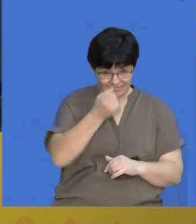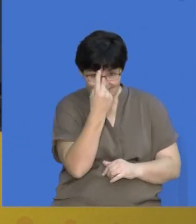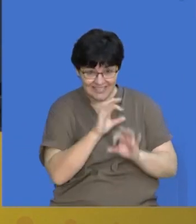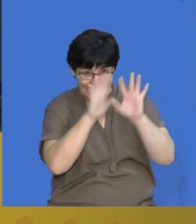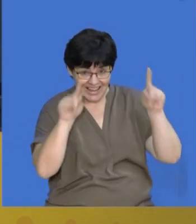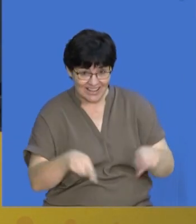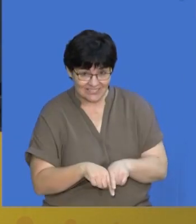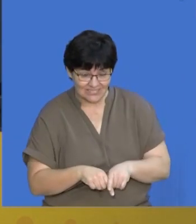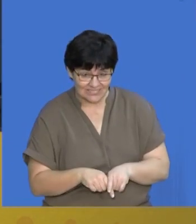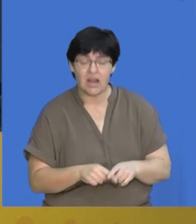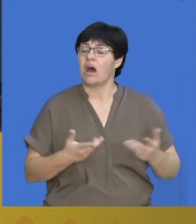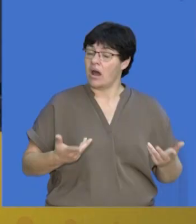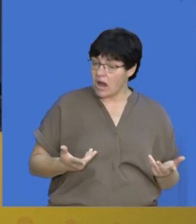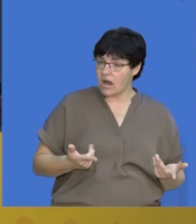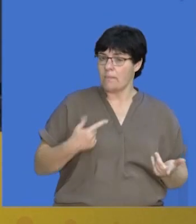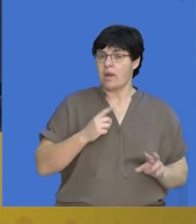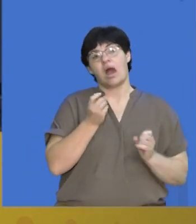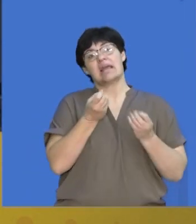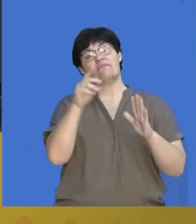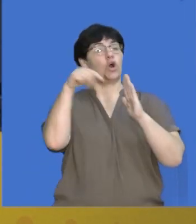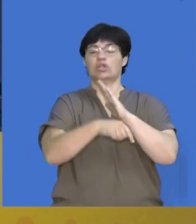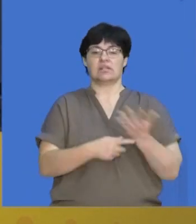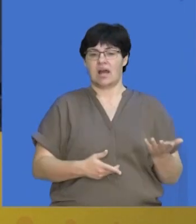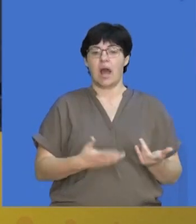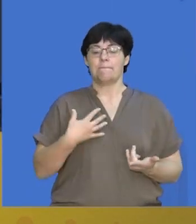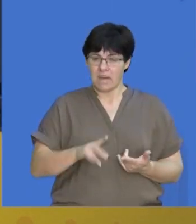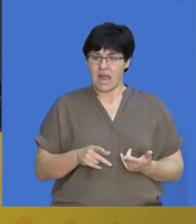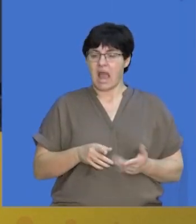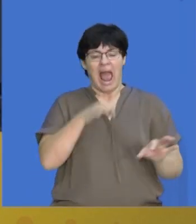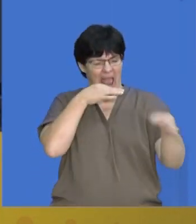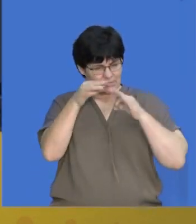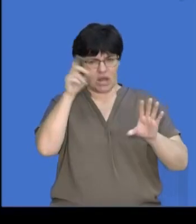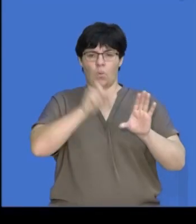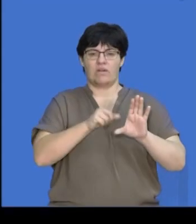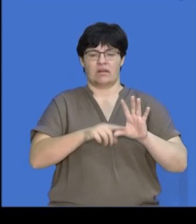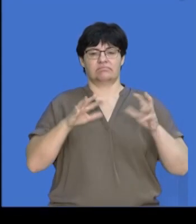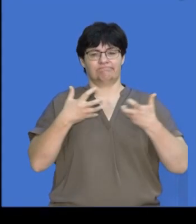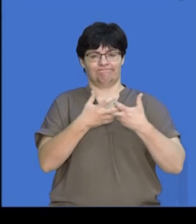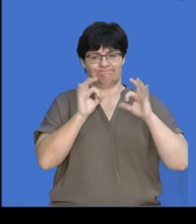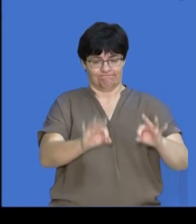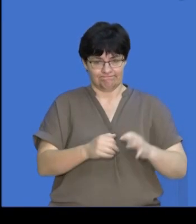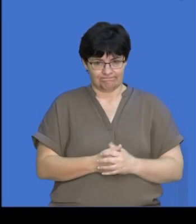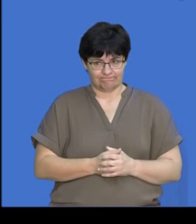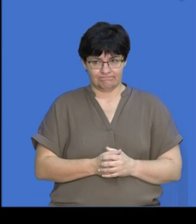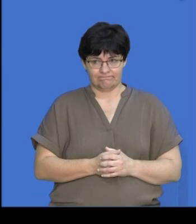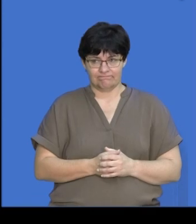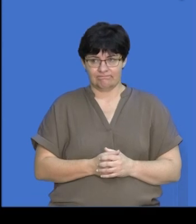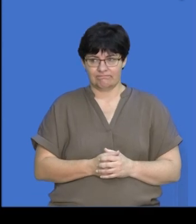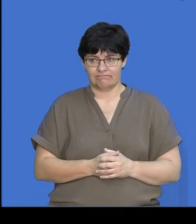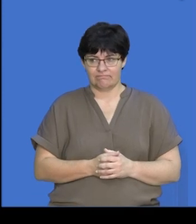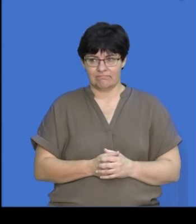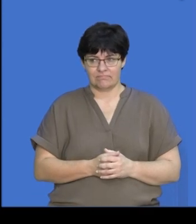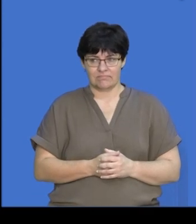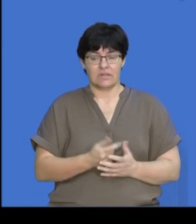picture? So I'm not just going to give you the content, I'm going to qualify it. And must be qualified. If